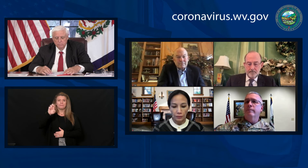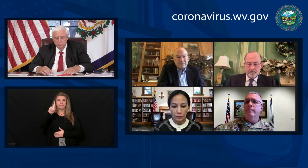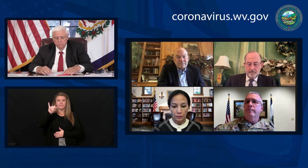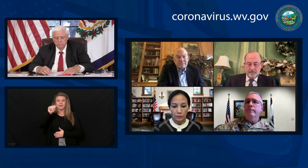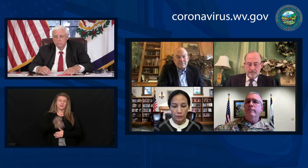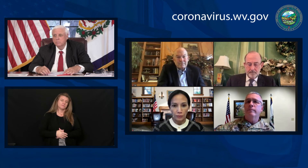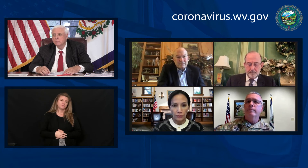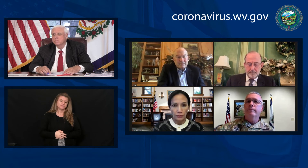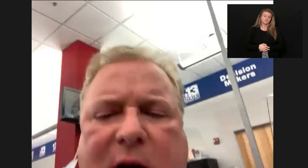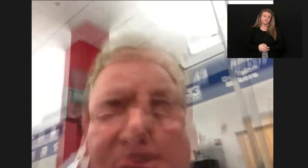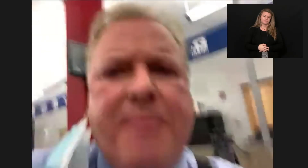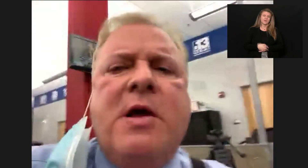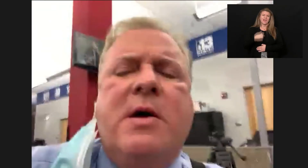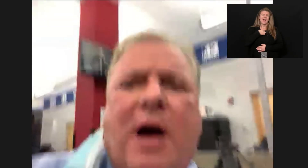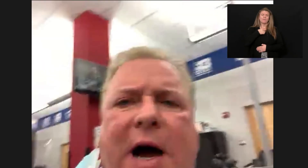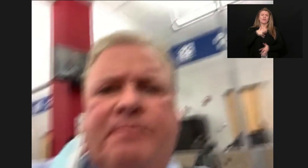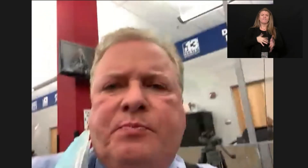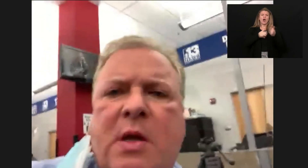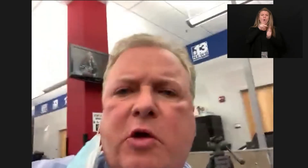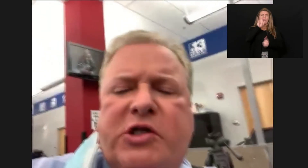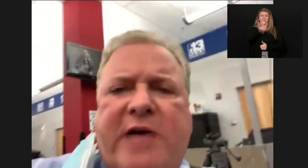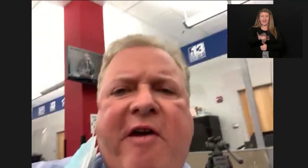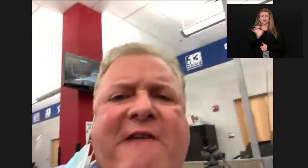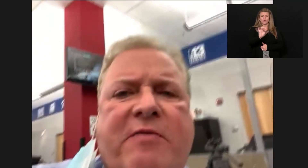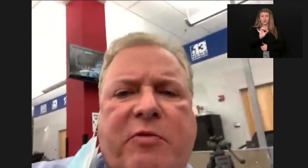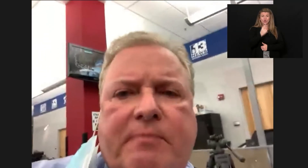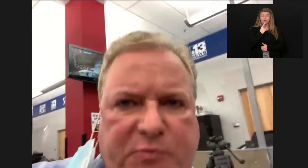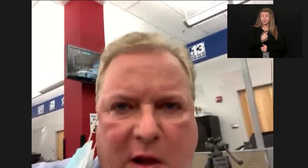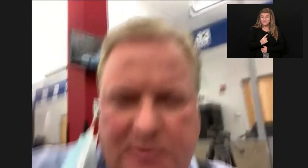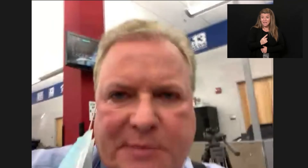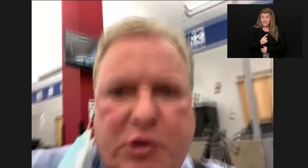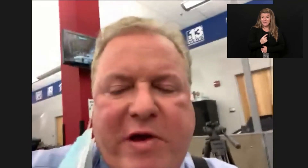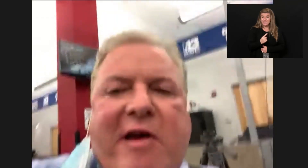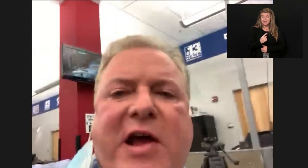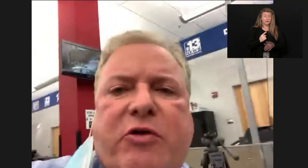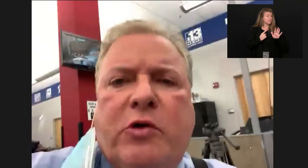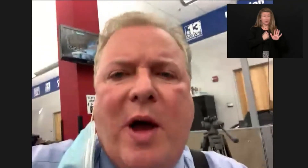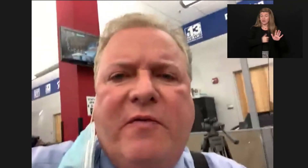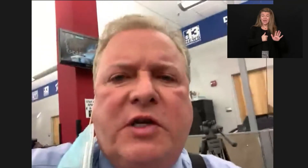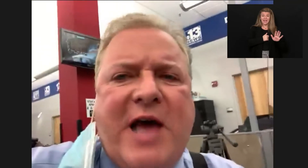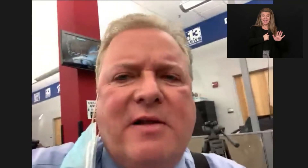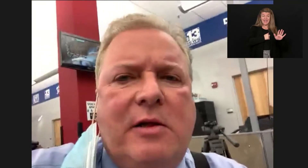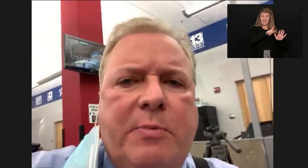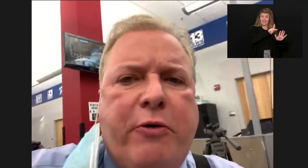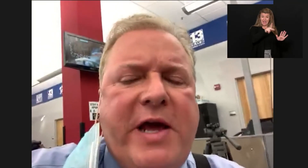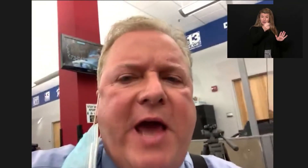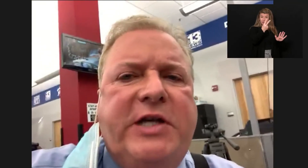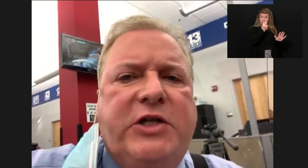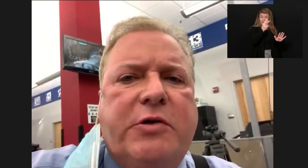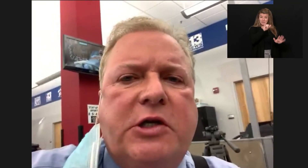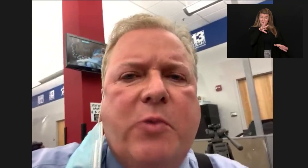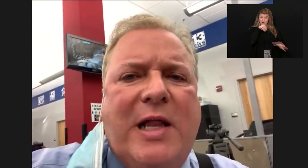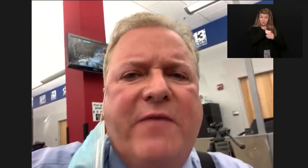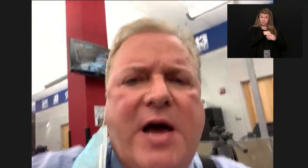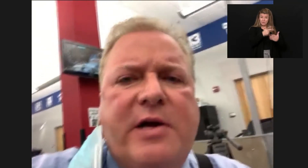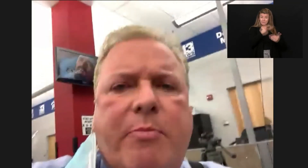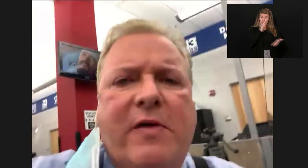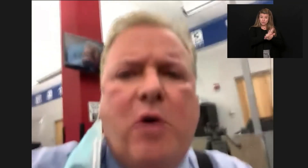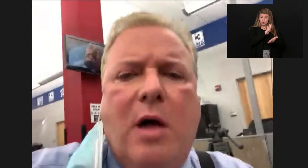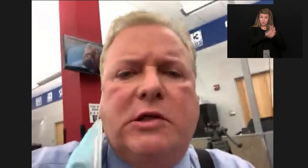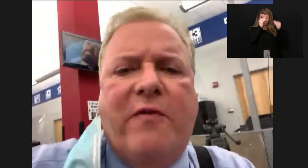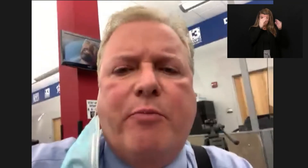Let me just follow up on that a little bit. You said K through 12. Does that include pre-K teachers as well? I've